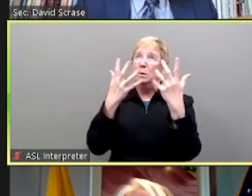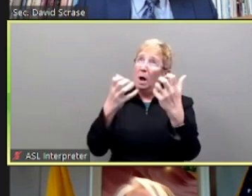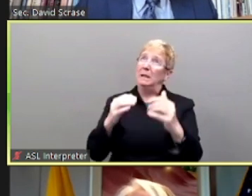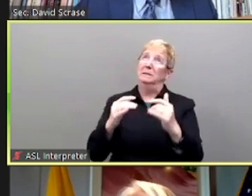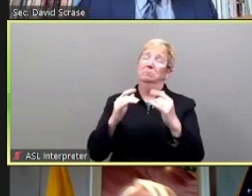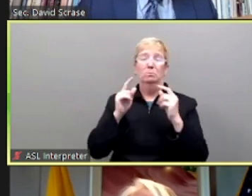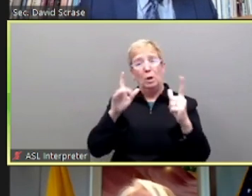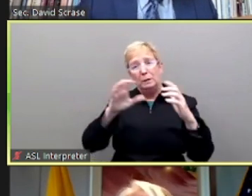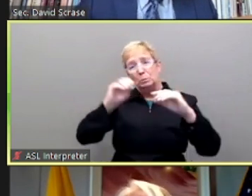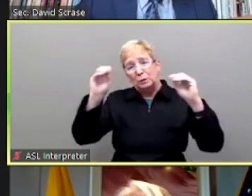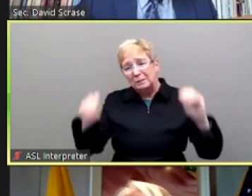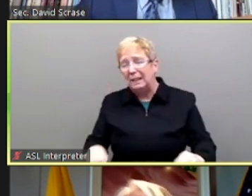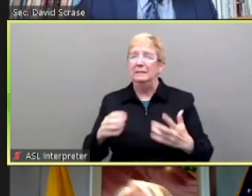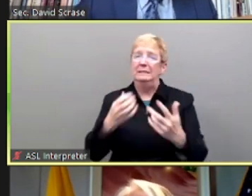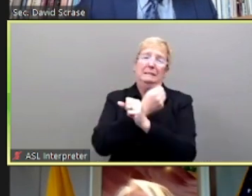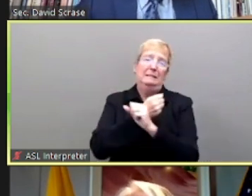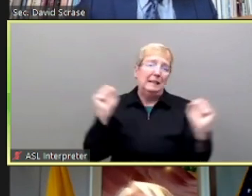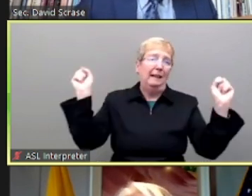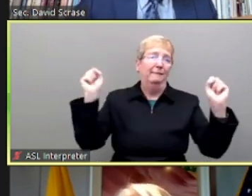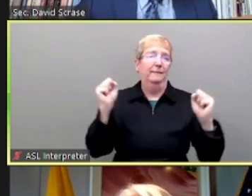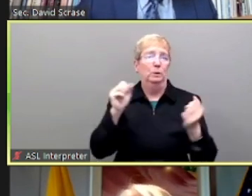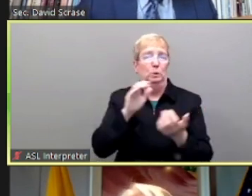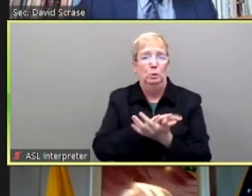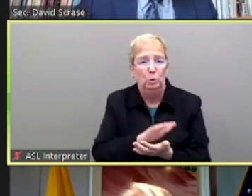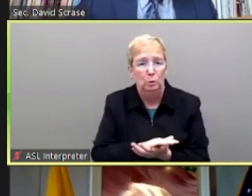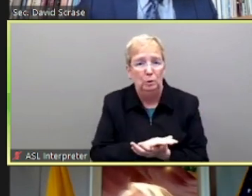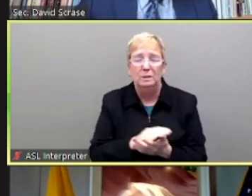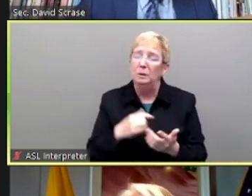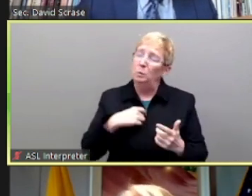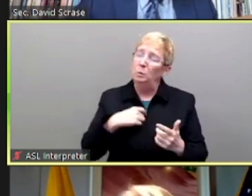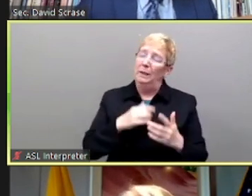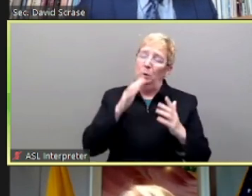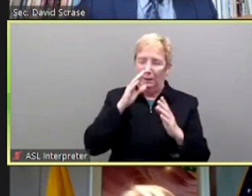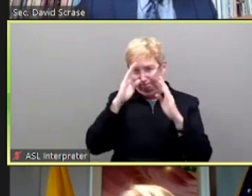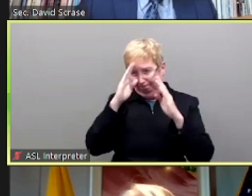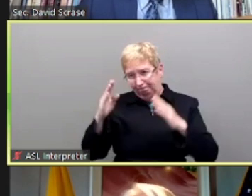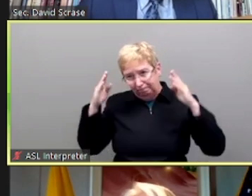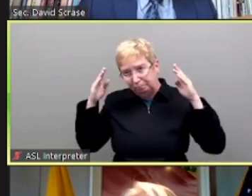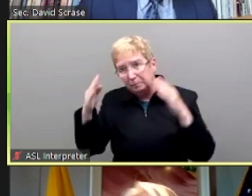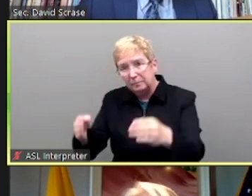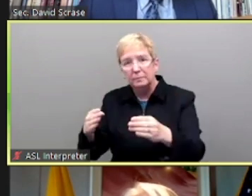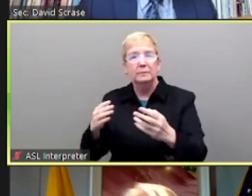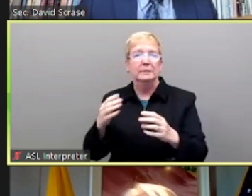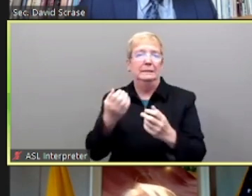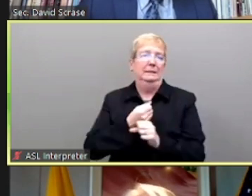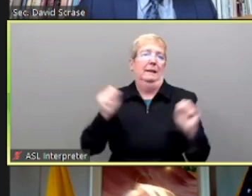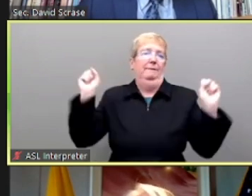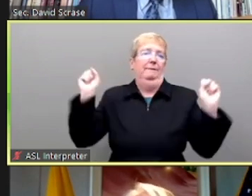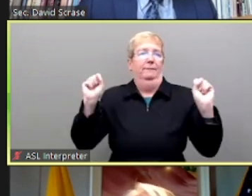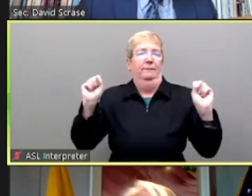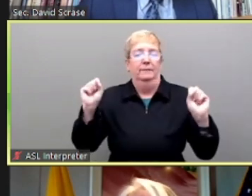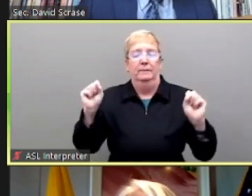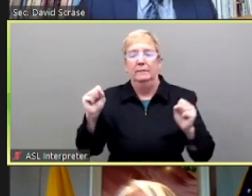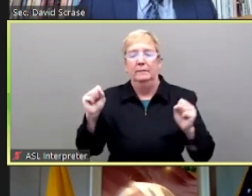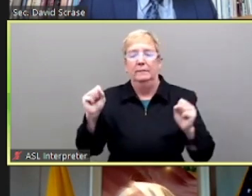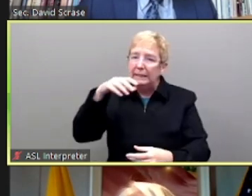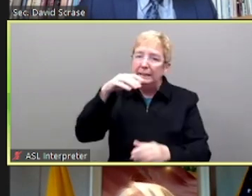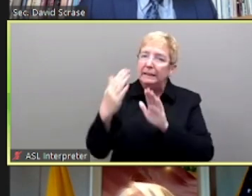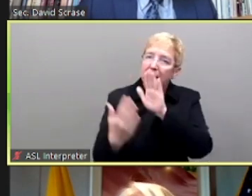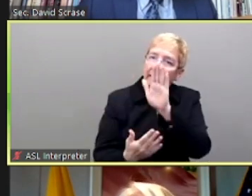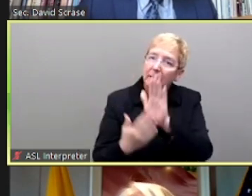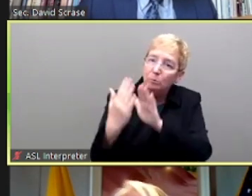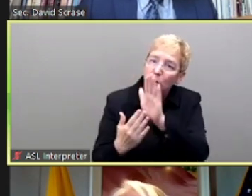do everything in our power to ensure that we have a safe